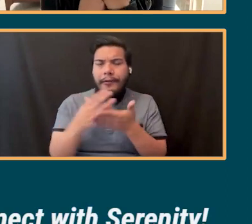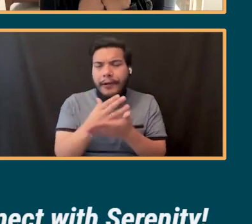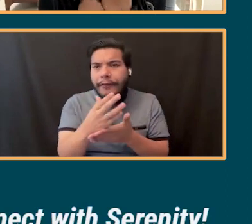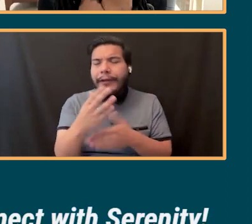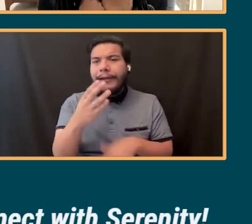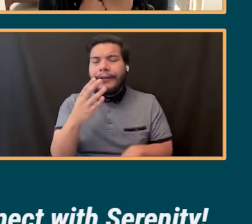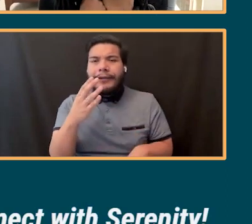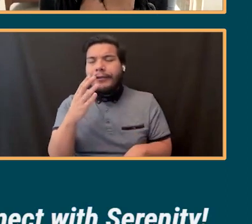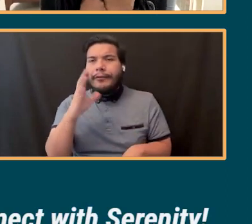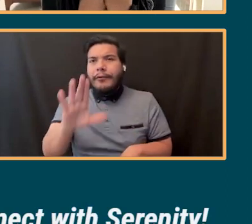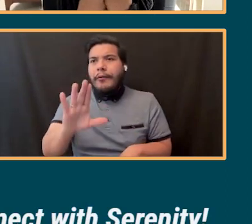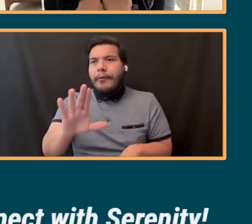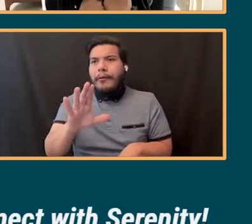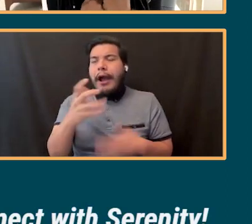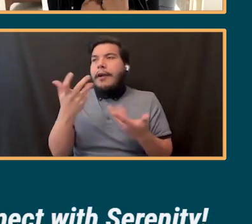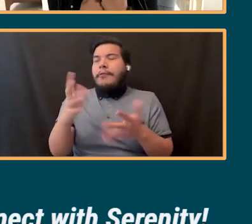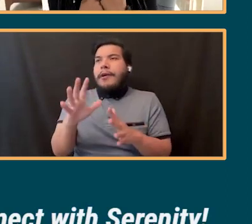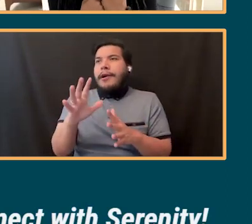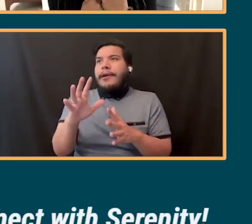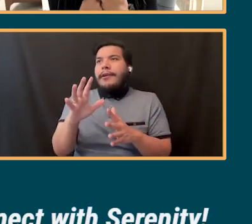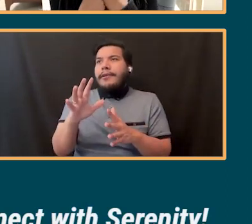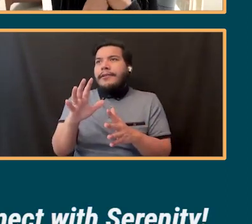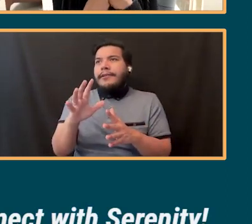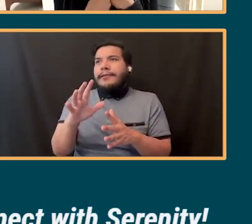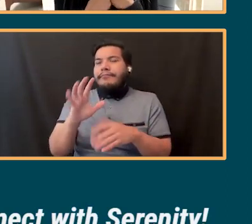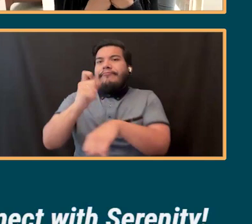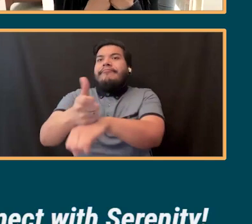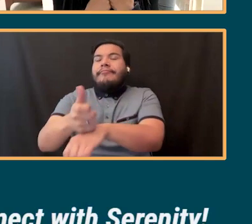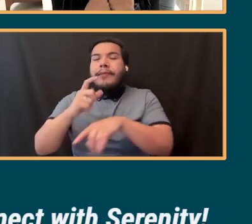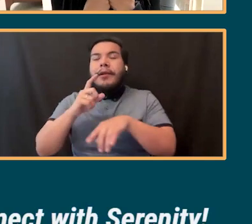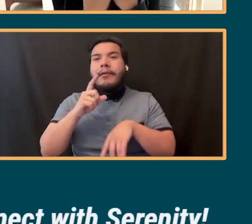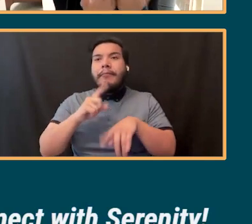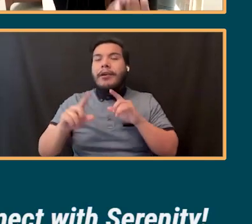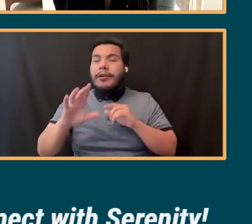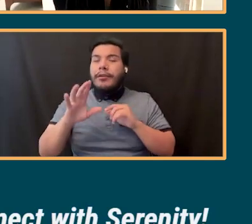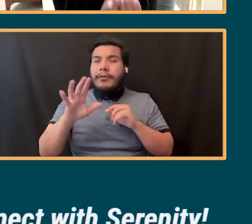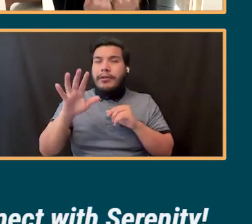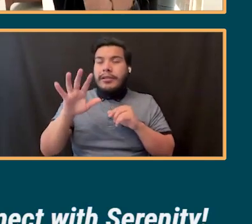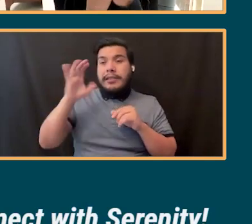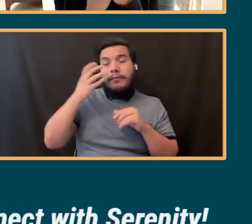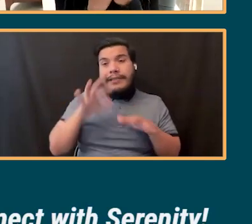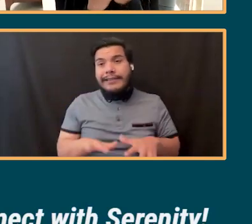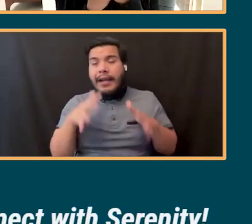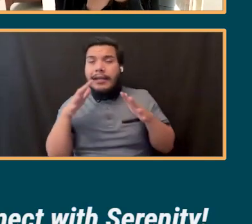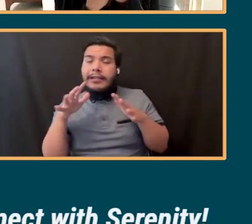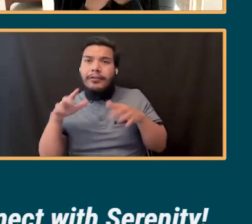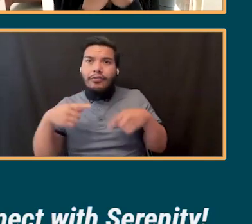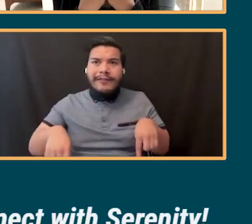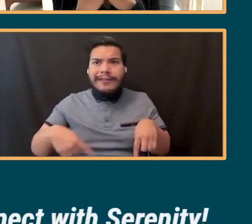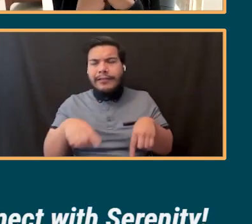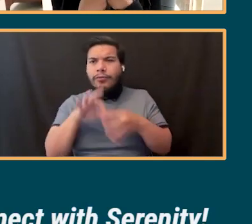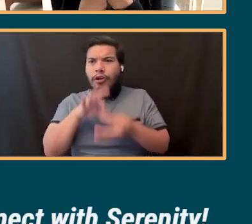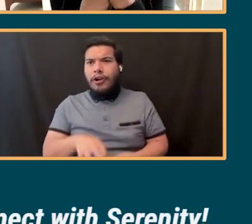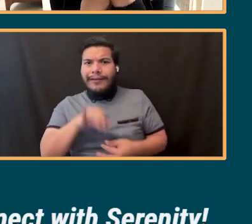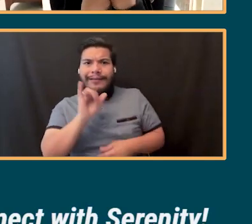own, I don't want to put words in your mouth, but anxiety, maybe nervousness around this diagnosis.